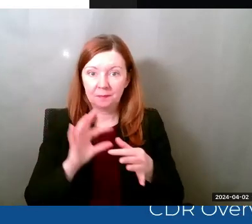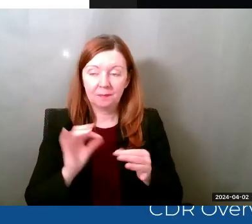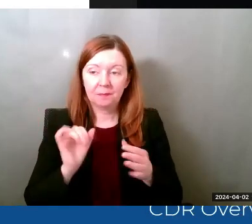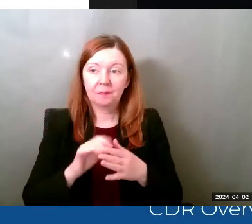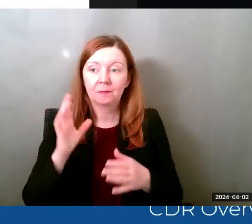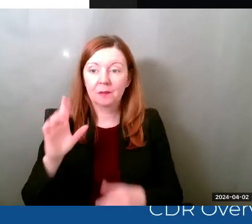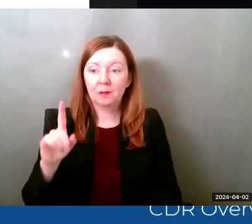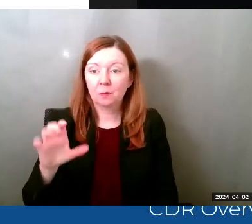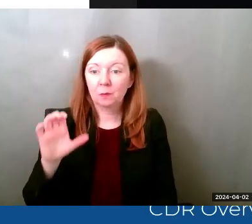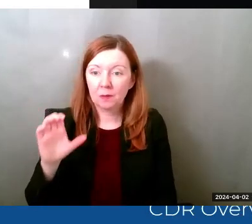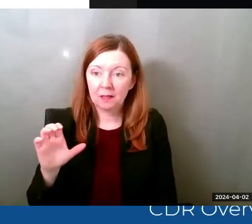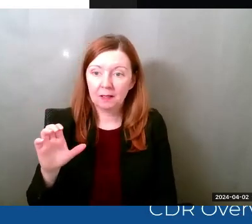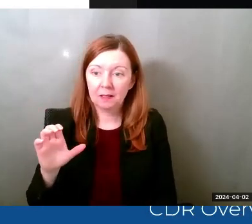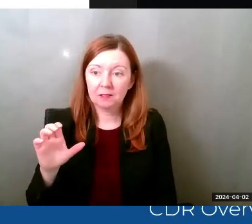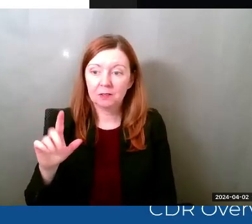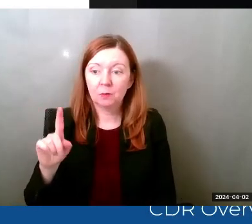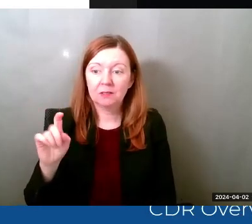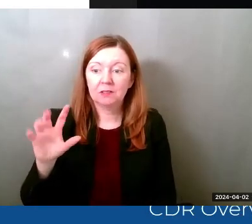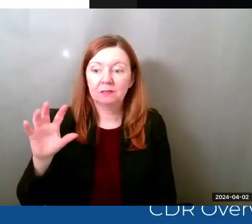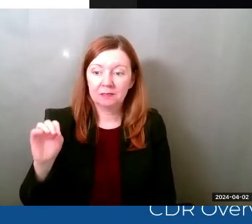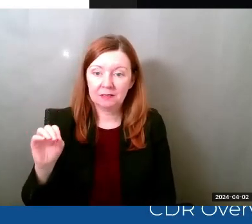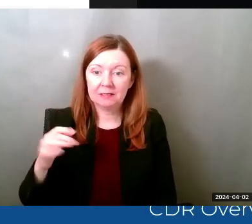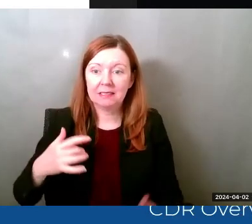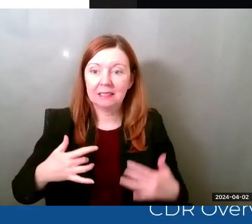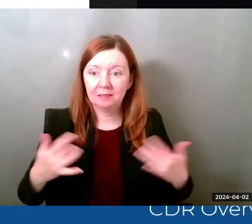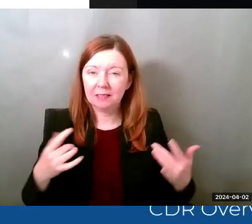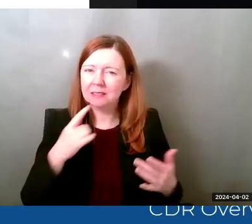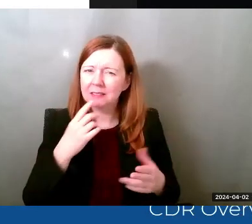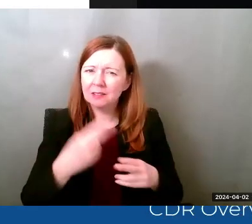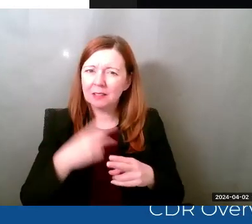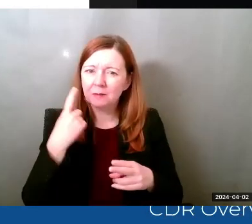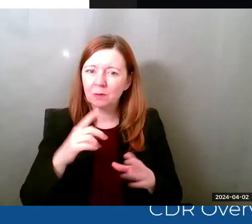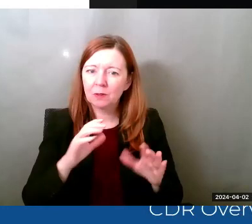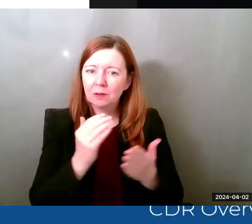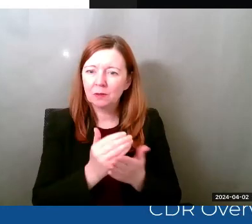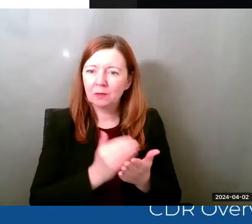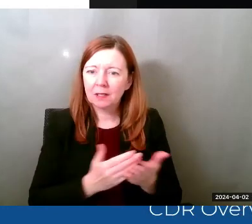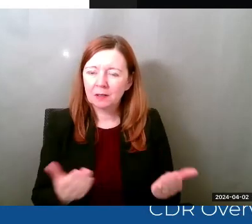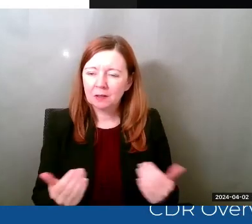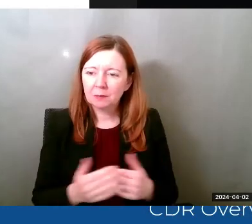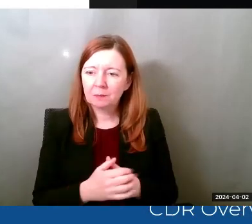will be 150 events. State your name for the record. I didn't get it.